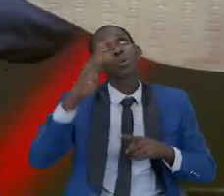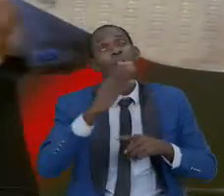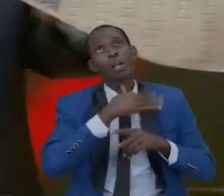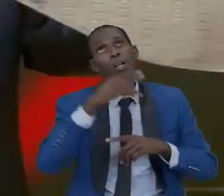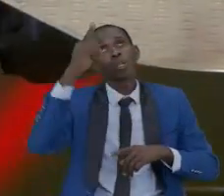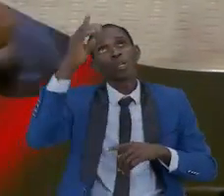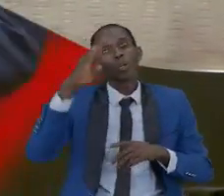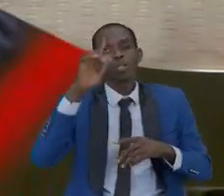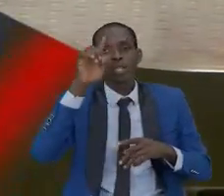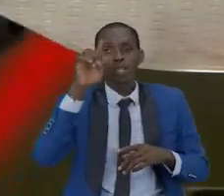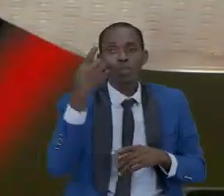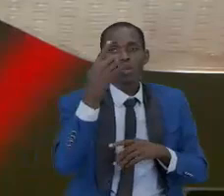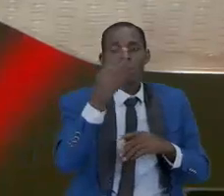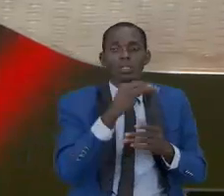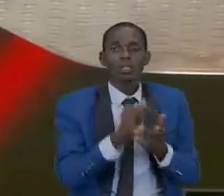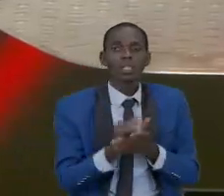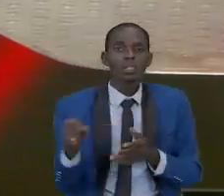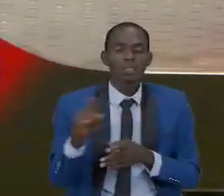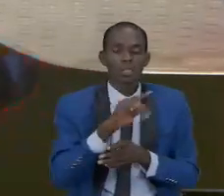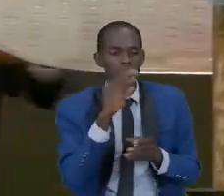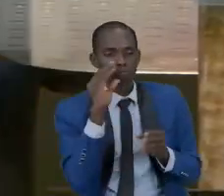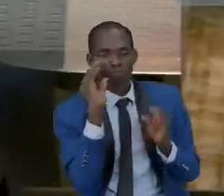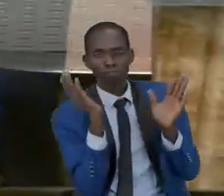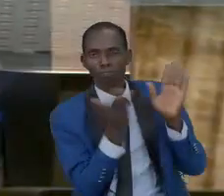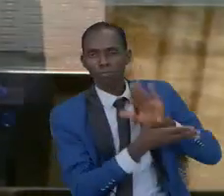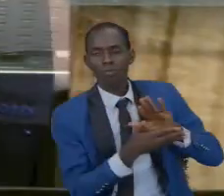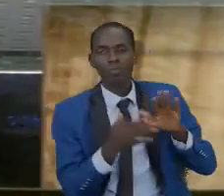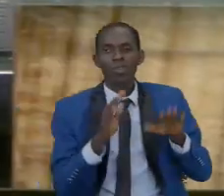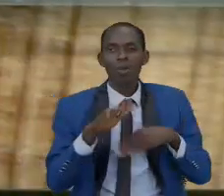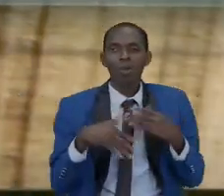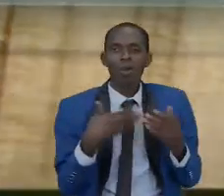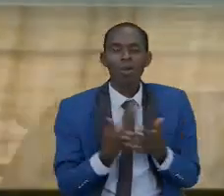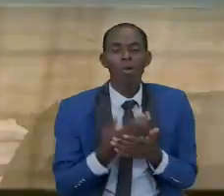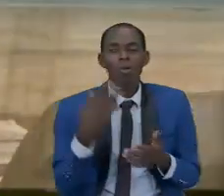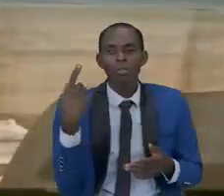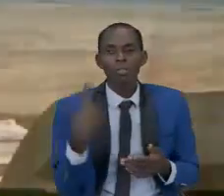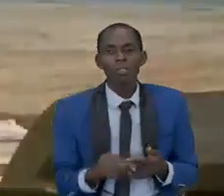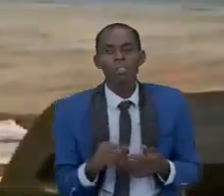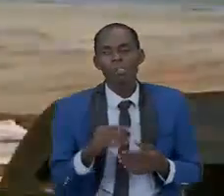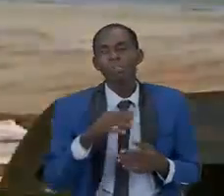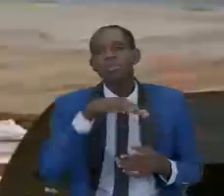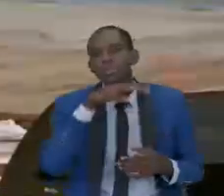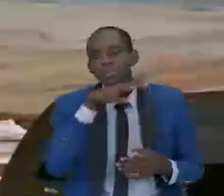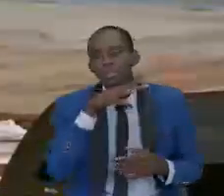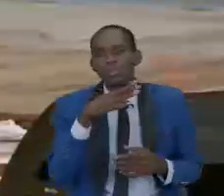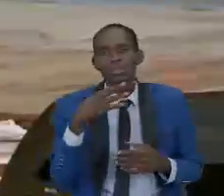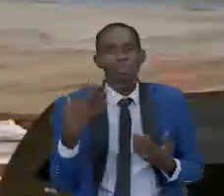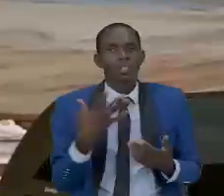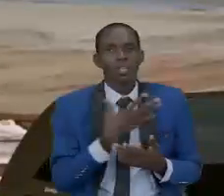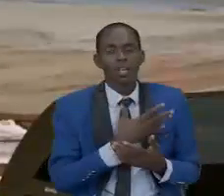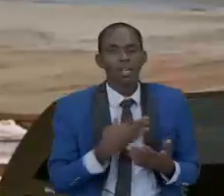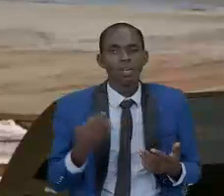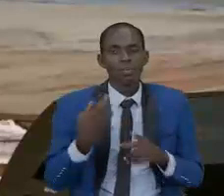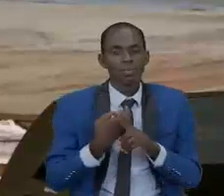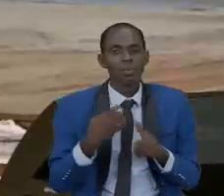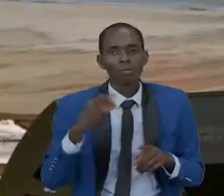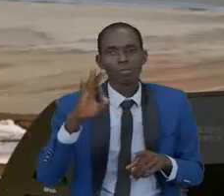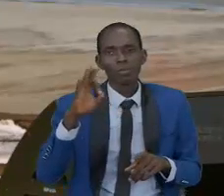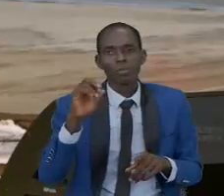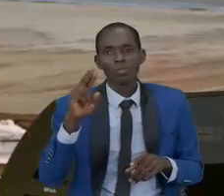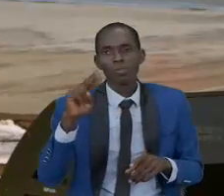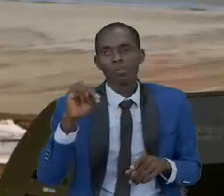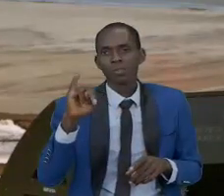that they turn from the pollutions of our idols and from fornication and from things triangles and